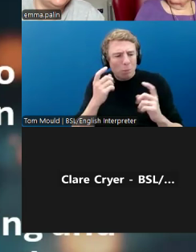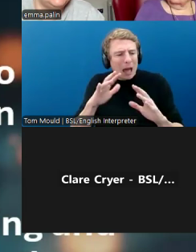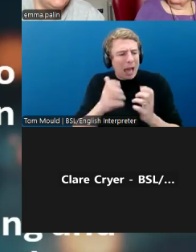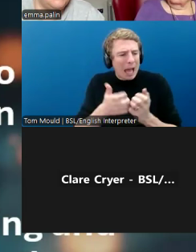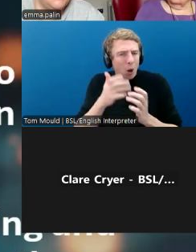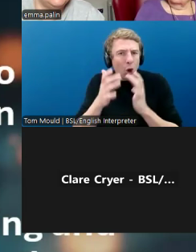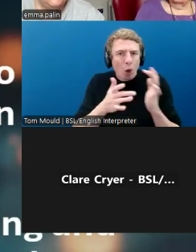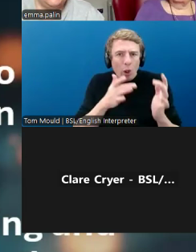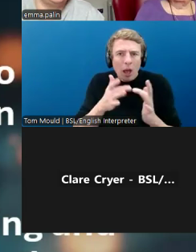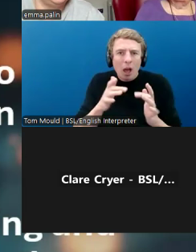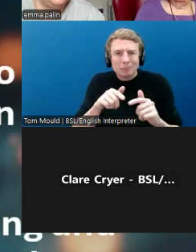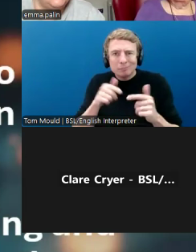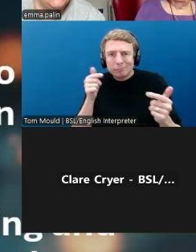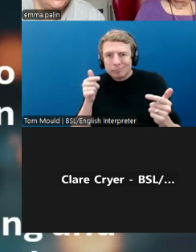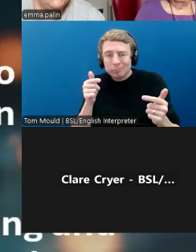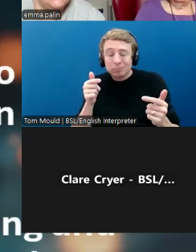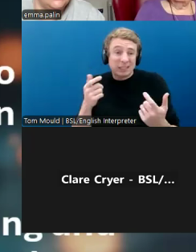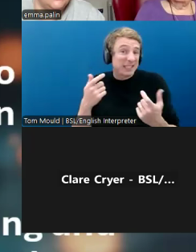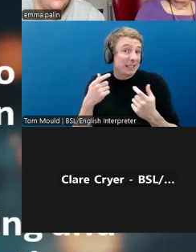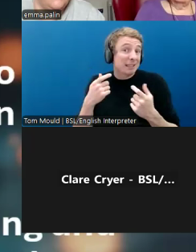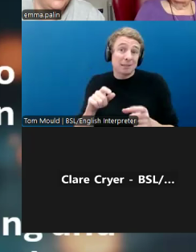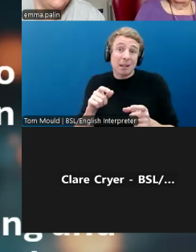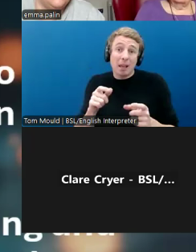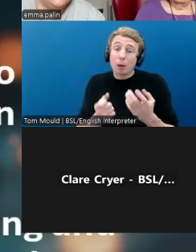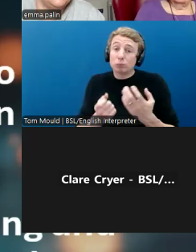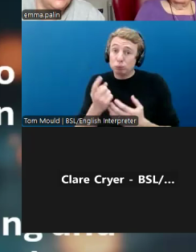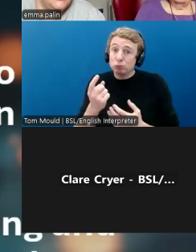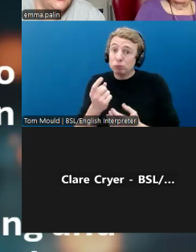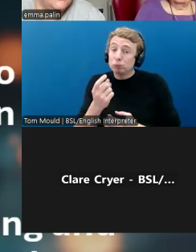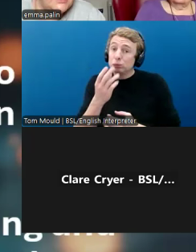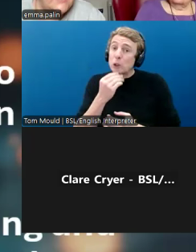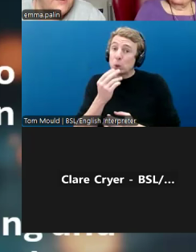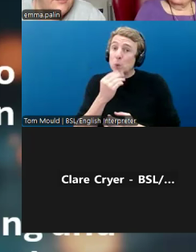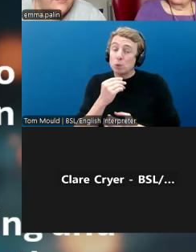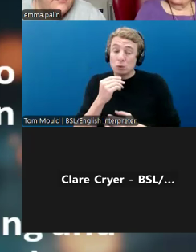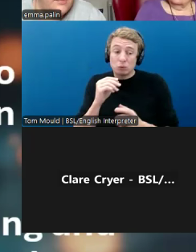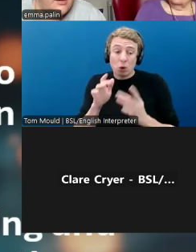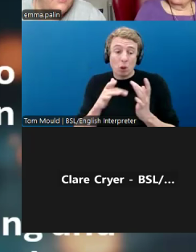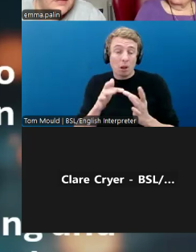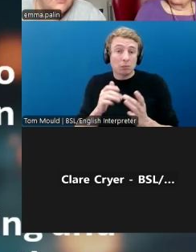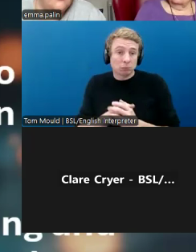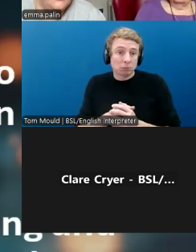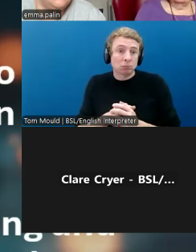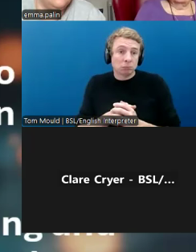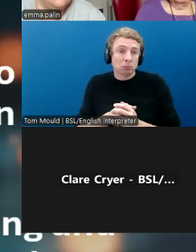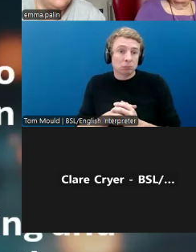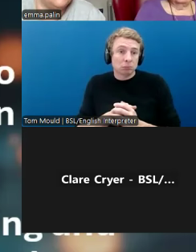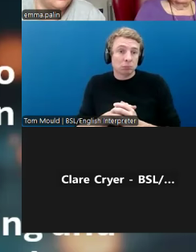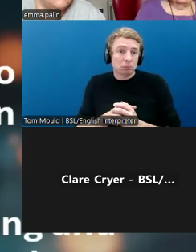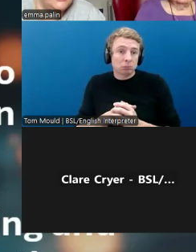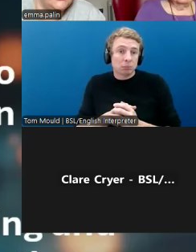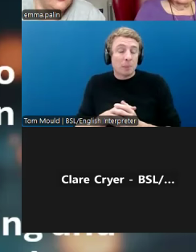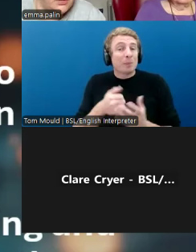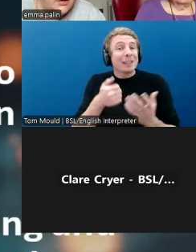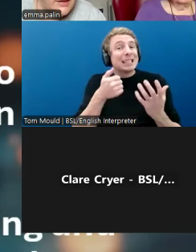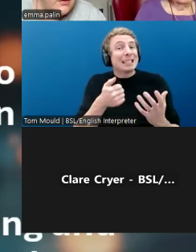had a lasting impact that we continued to use afterwards. 65% of people felt a